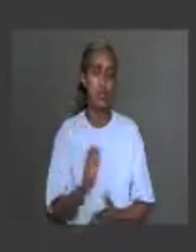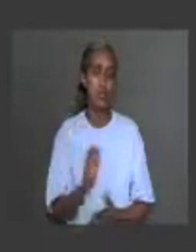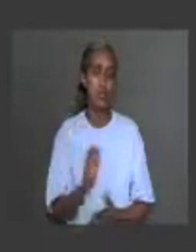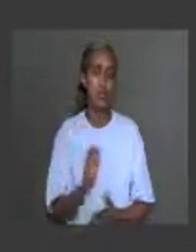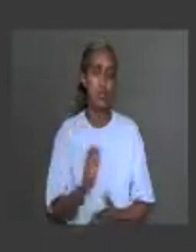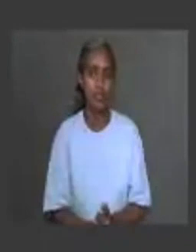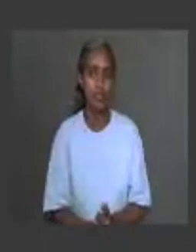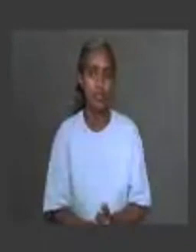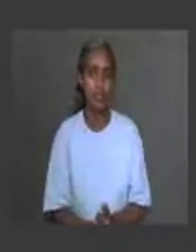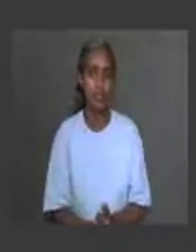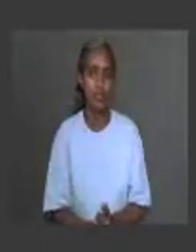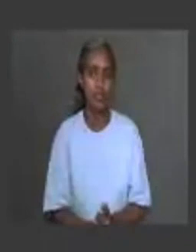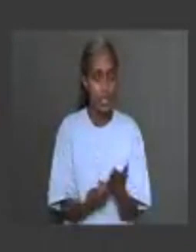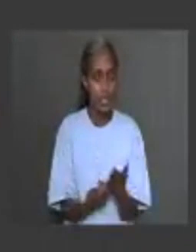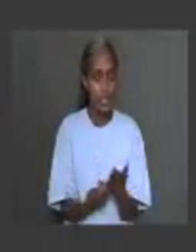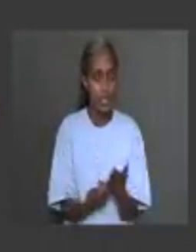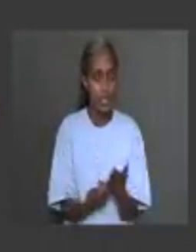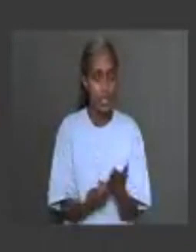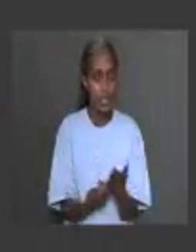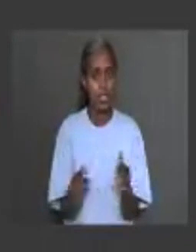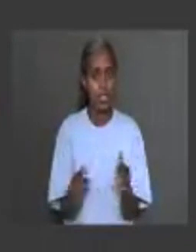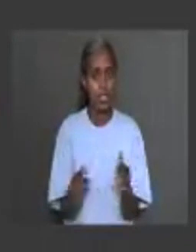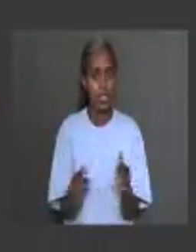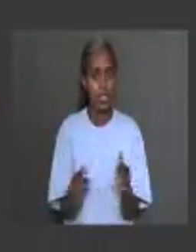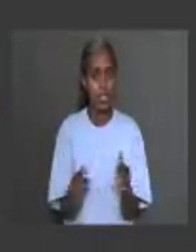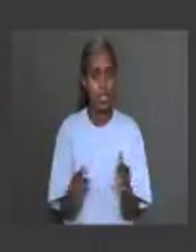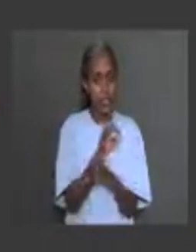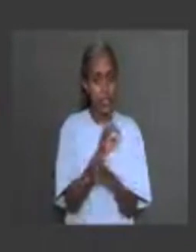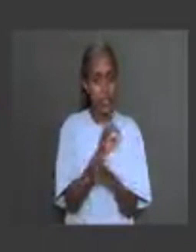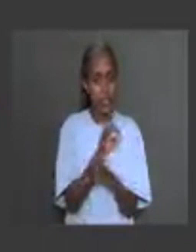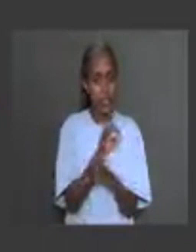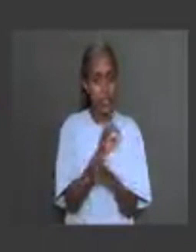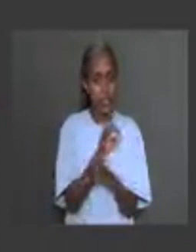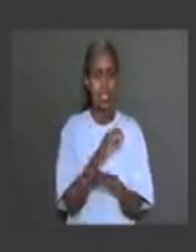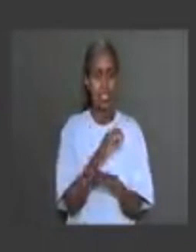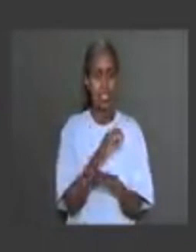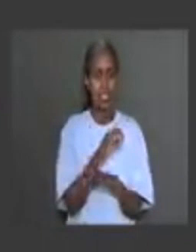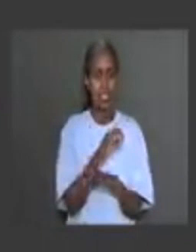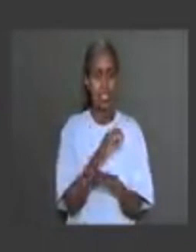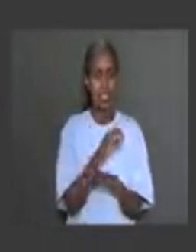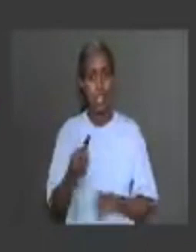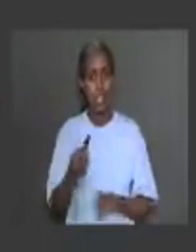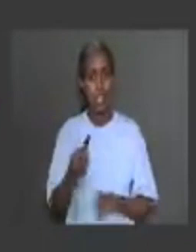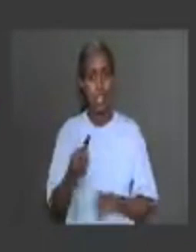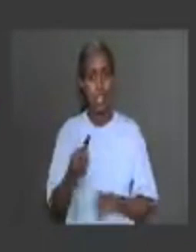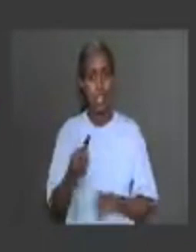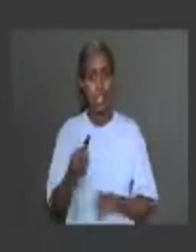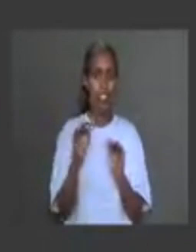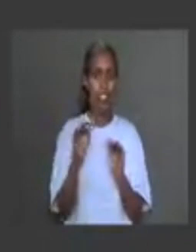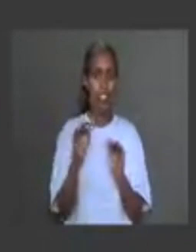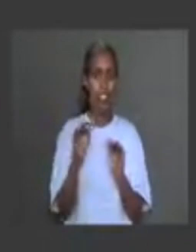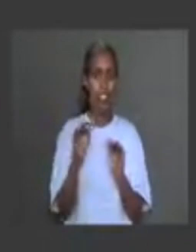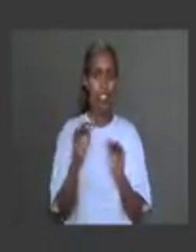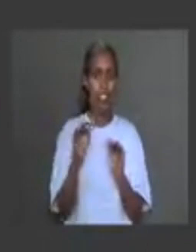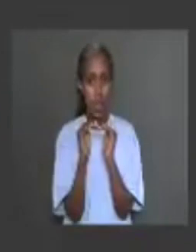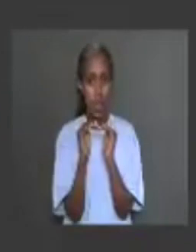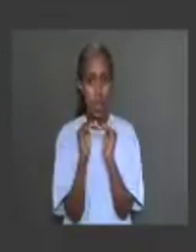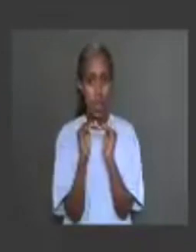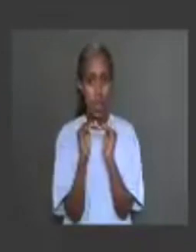Then, the function p of x equals